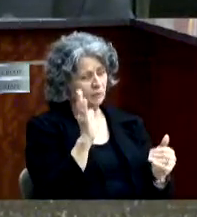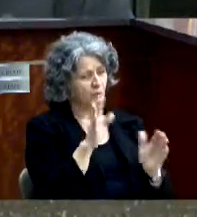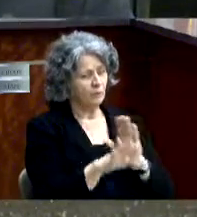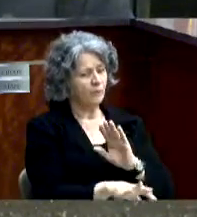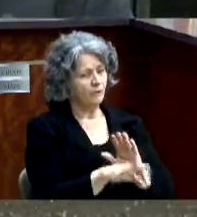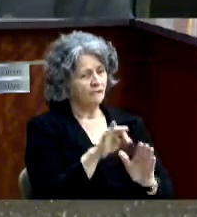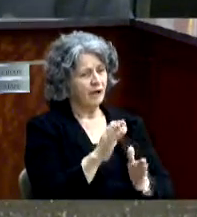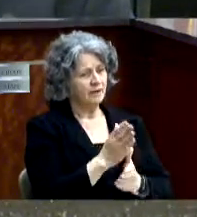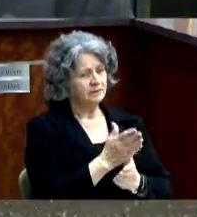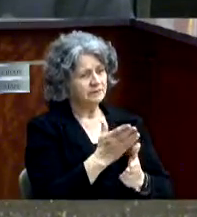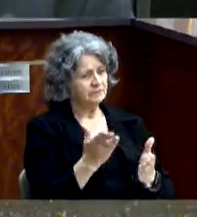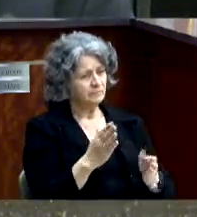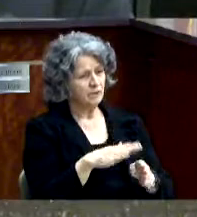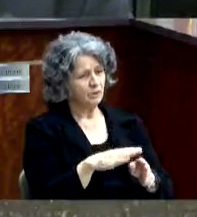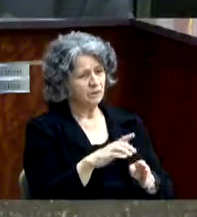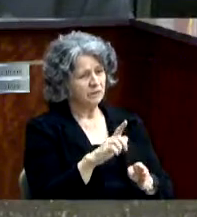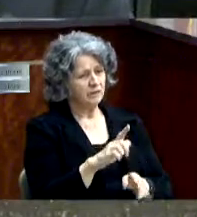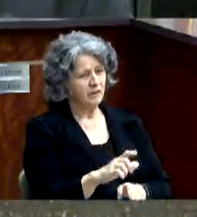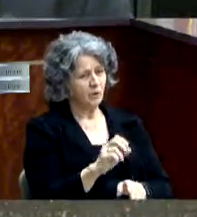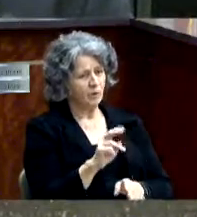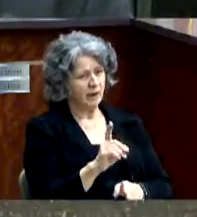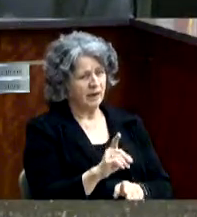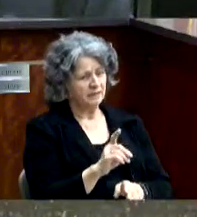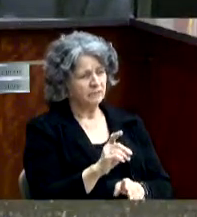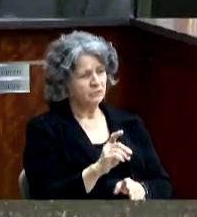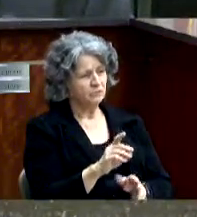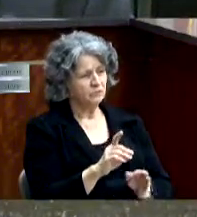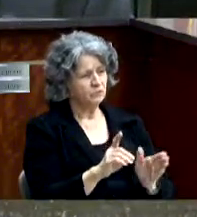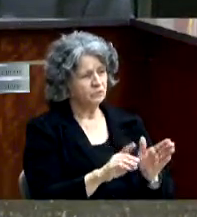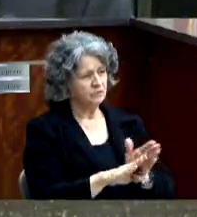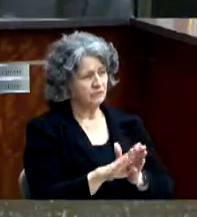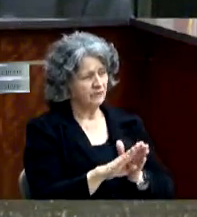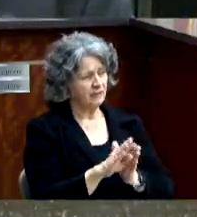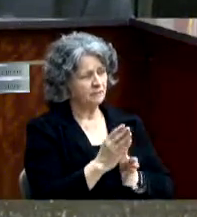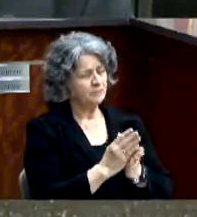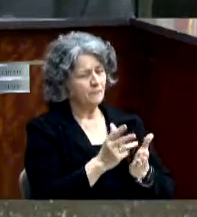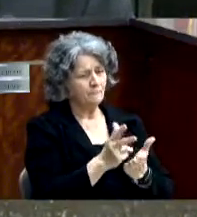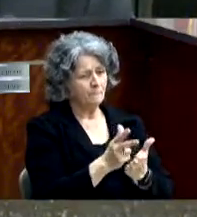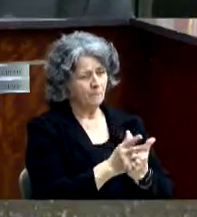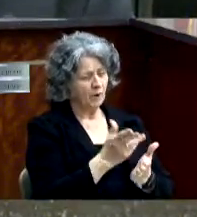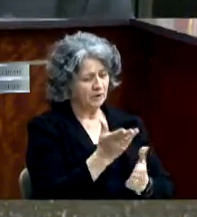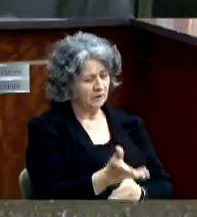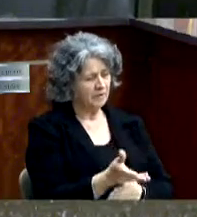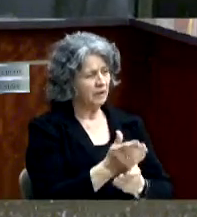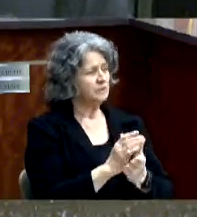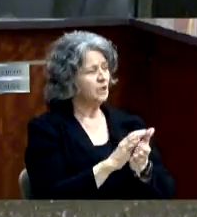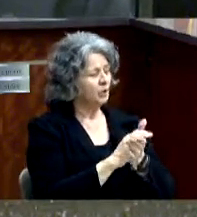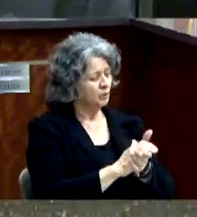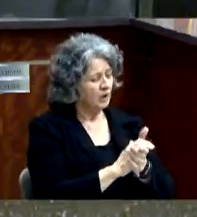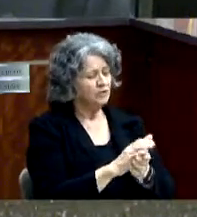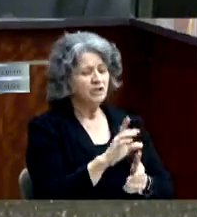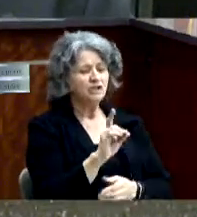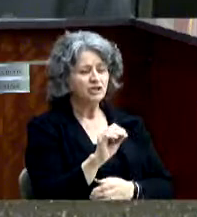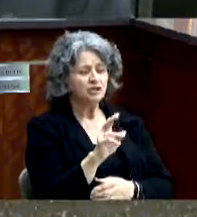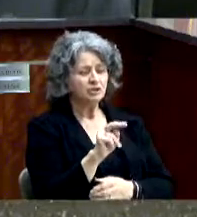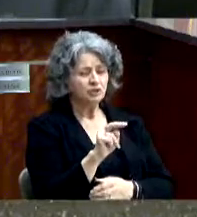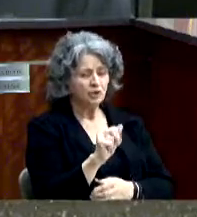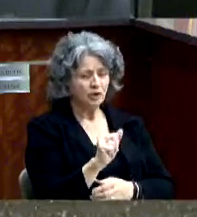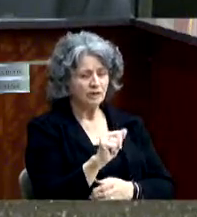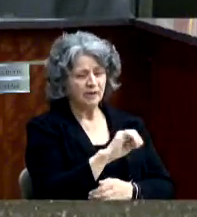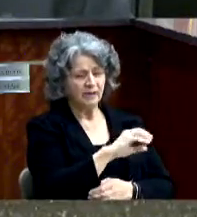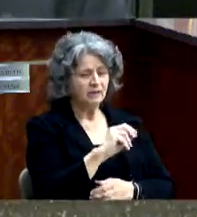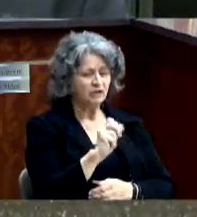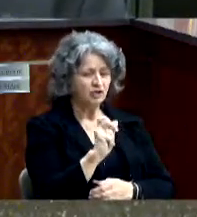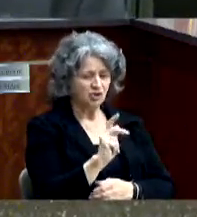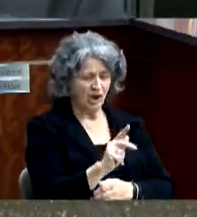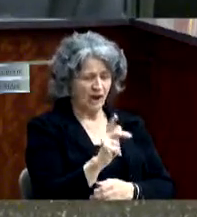lower end to be able to create some parking there as well. So Donna, congratulations to you and Jack and for the hard work that you've